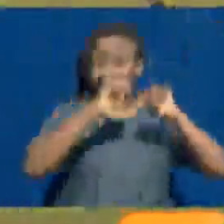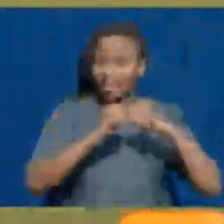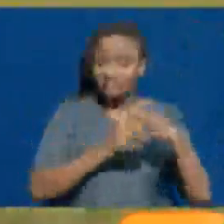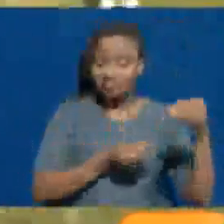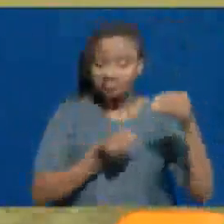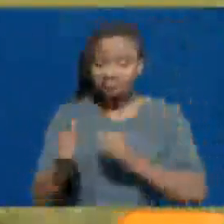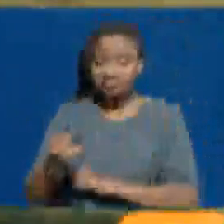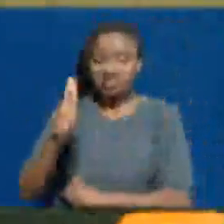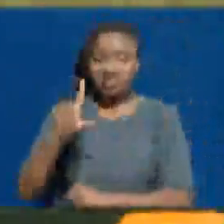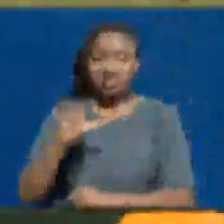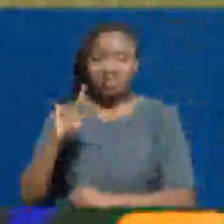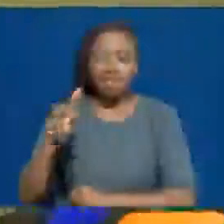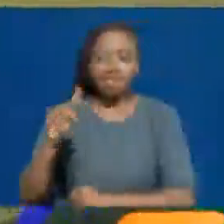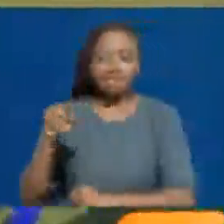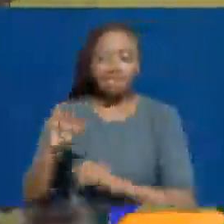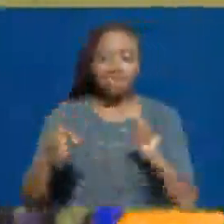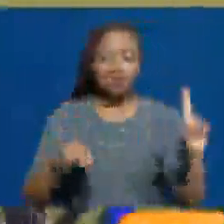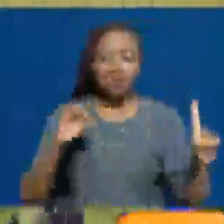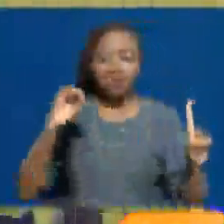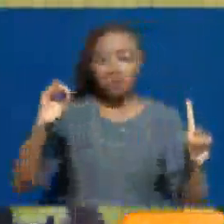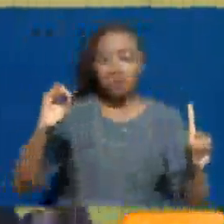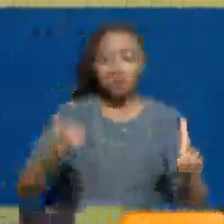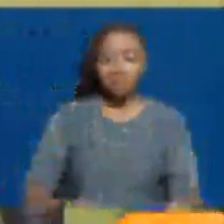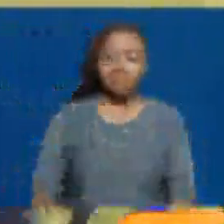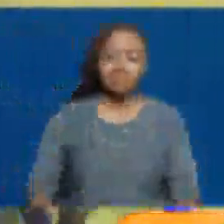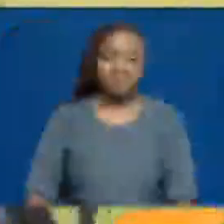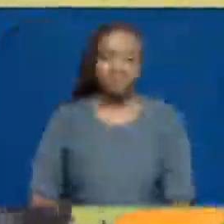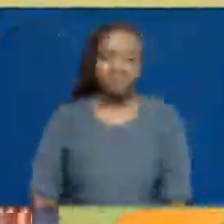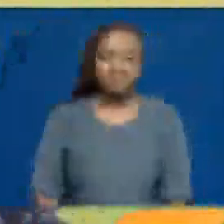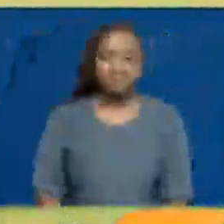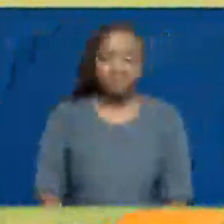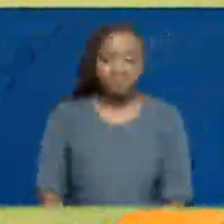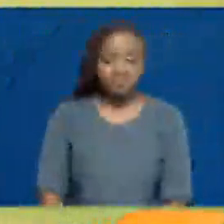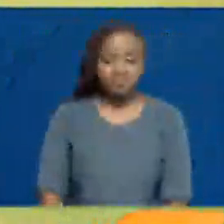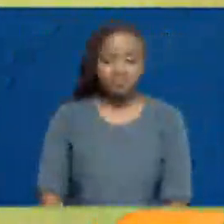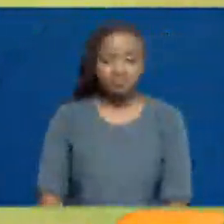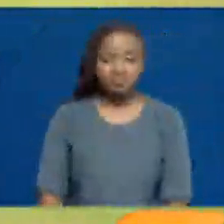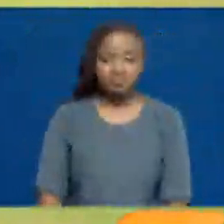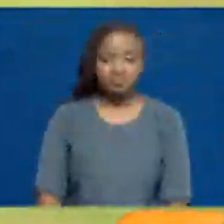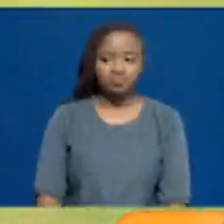at the Ulinzi Sports Complex.